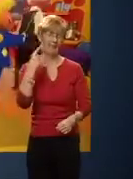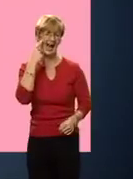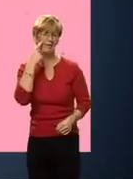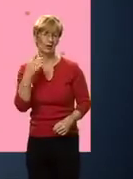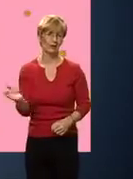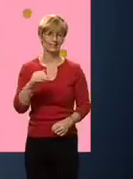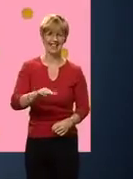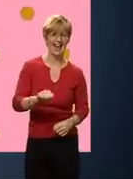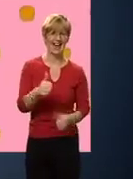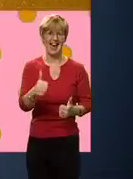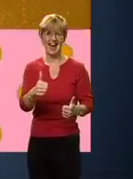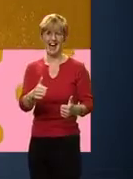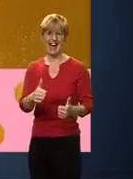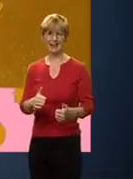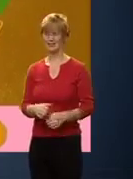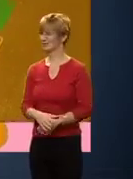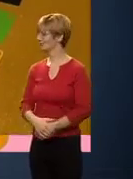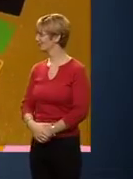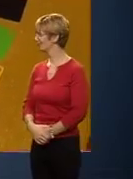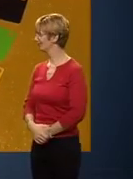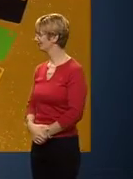Oh, yes.